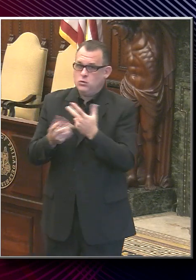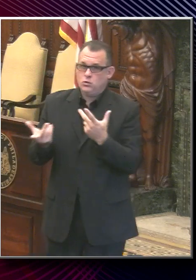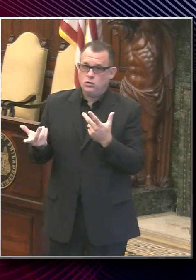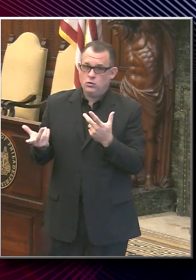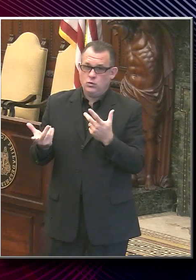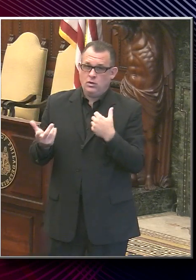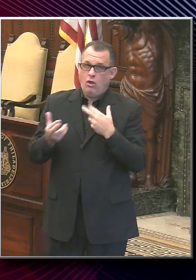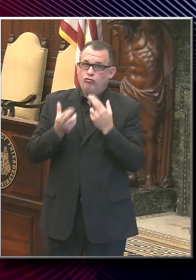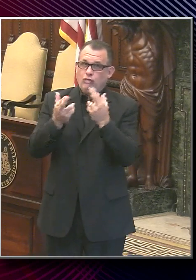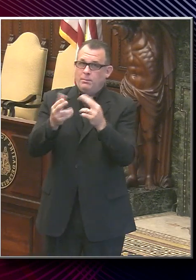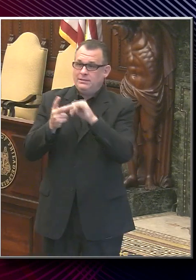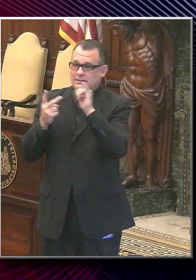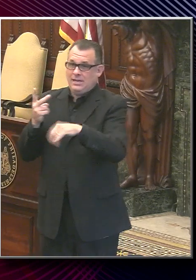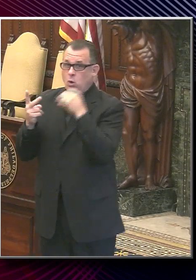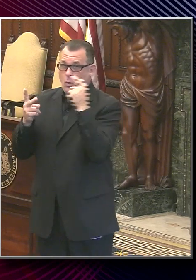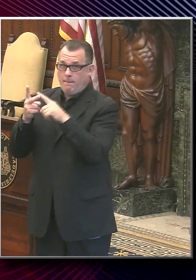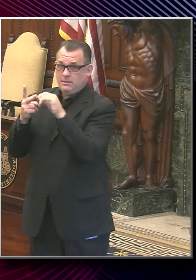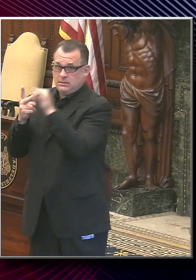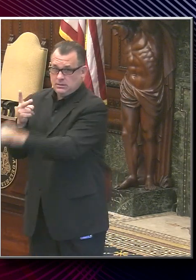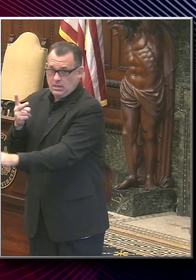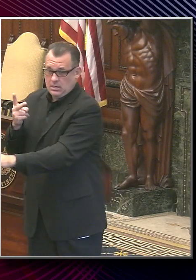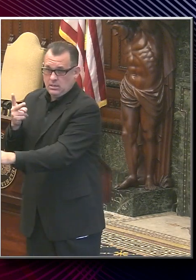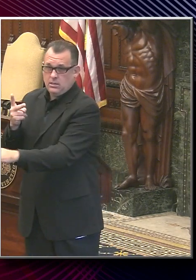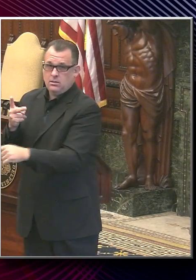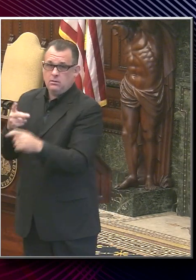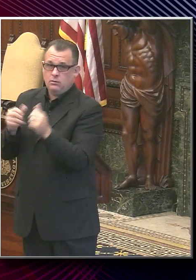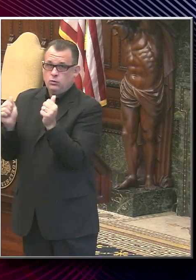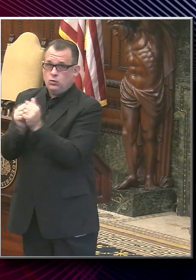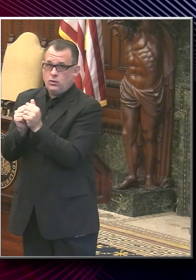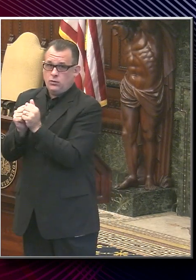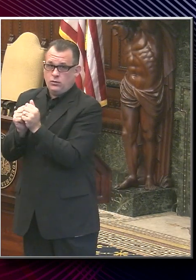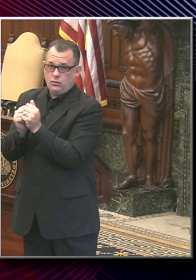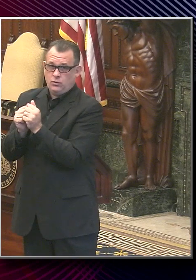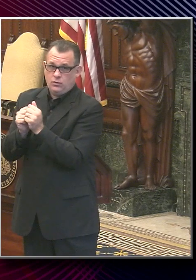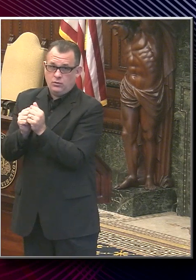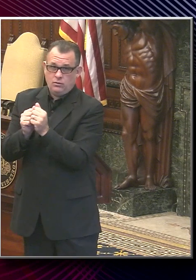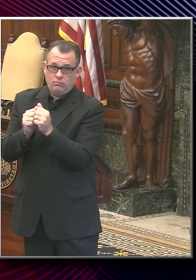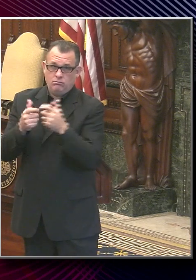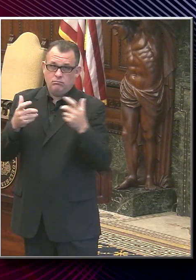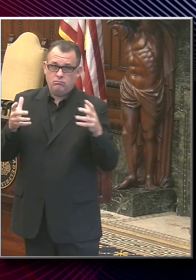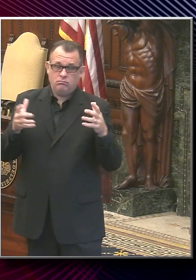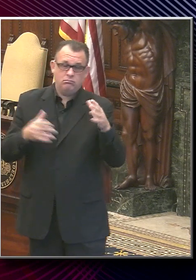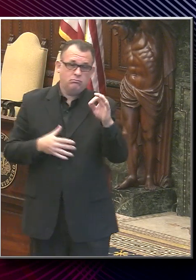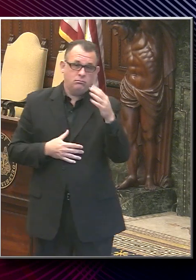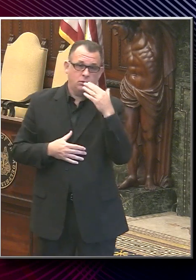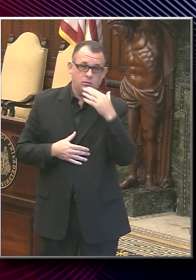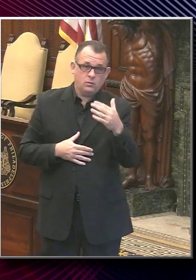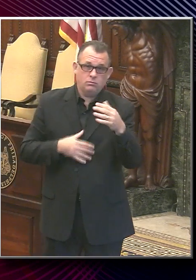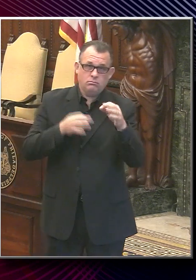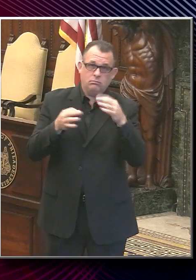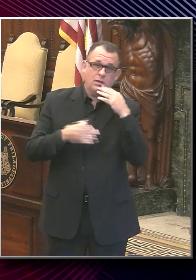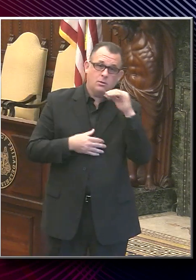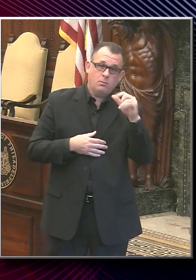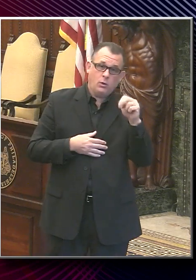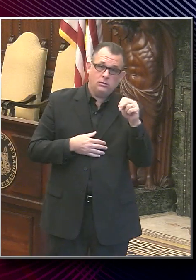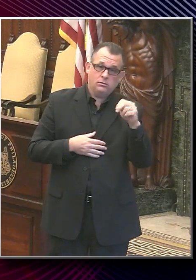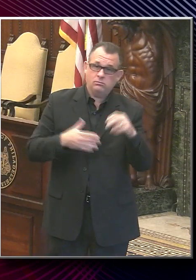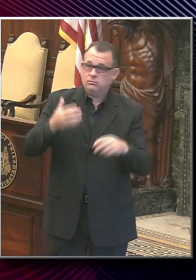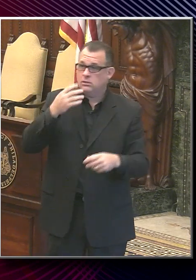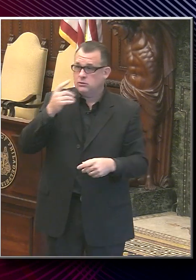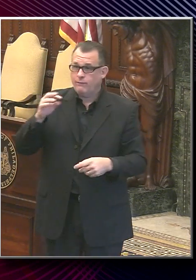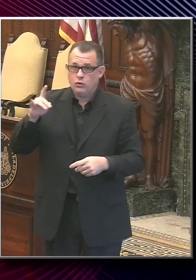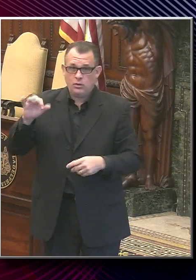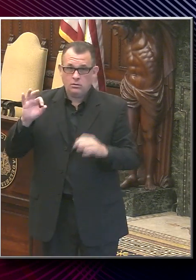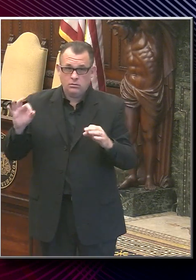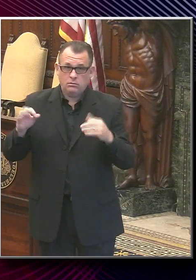and exposing other folks. Okay, thank you very much. That was it. Thank you, Martin. Thank you, Dr. Farley. Seeing no